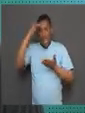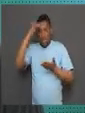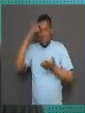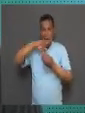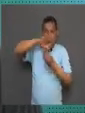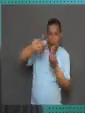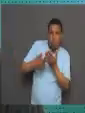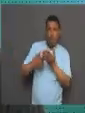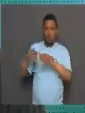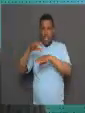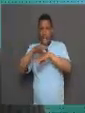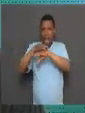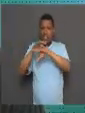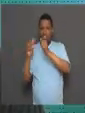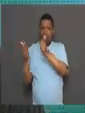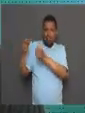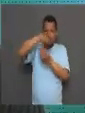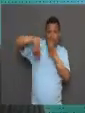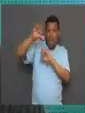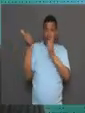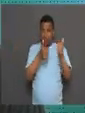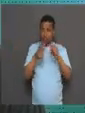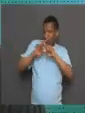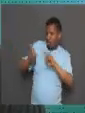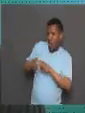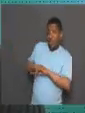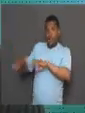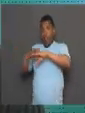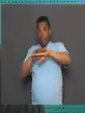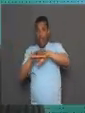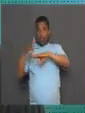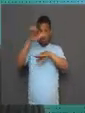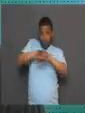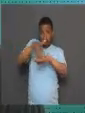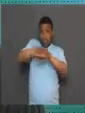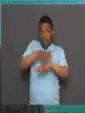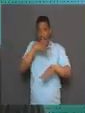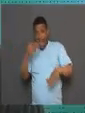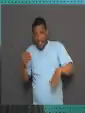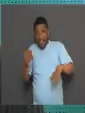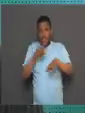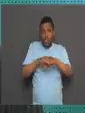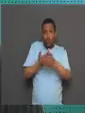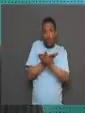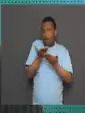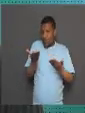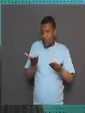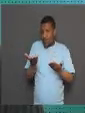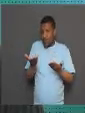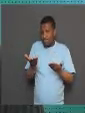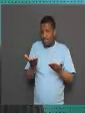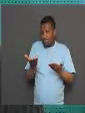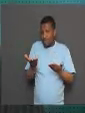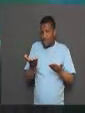learnt about the Earth's atmosphere, its various layers, and its